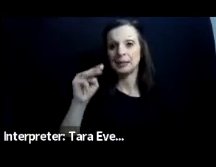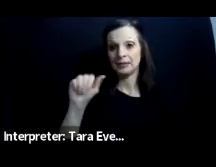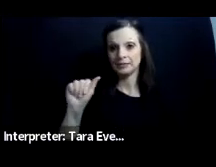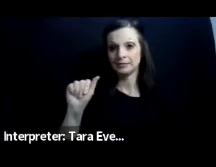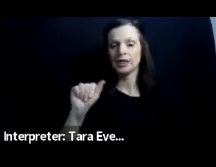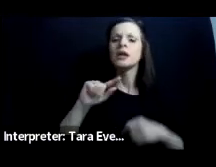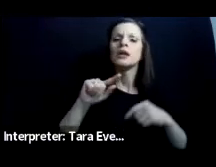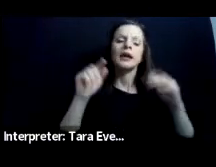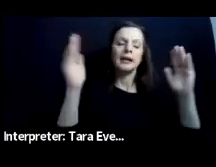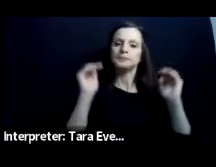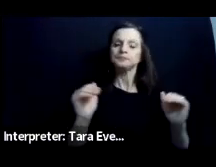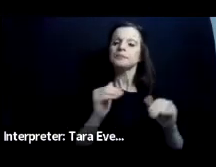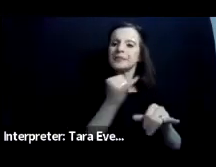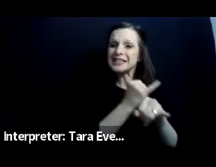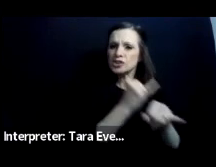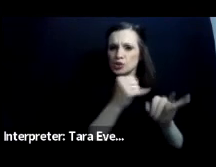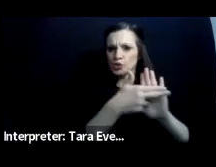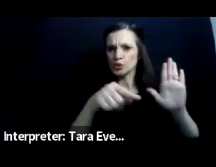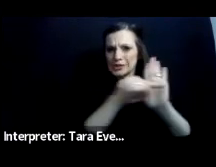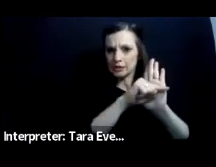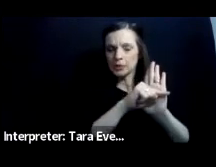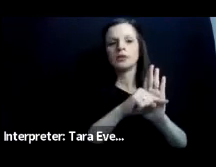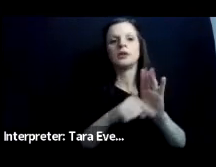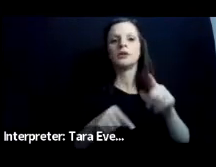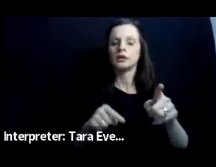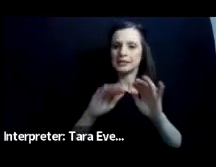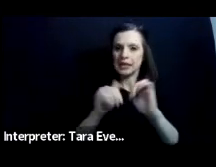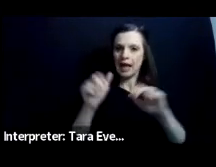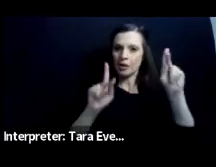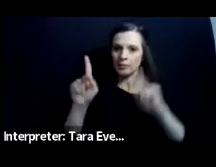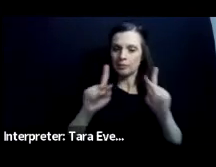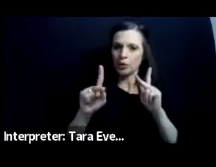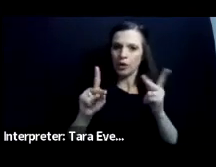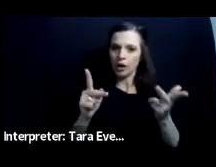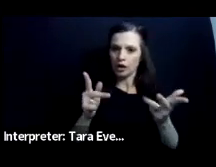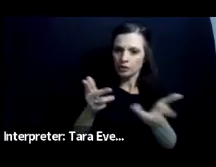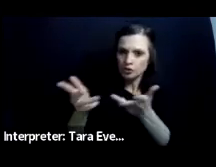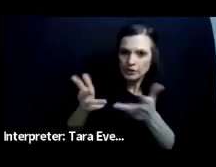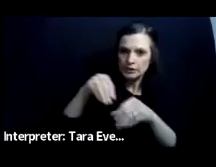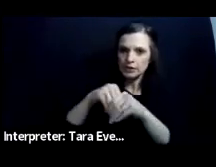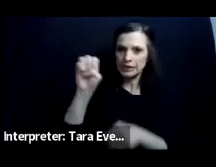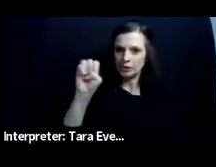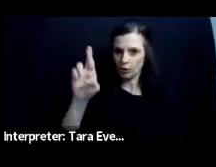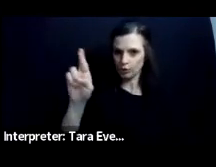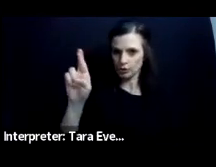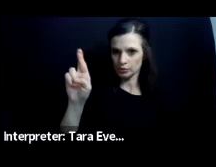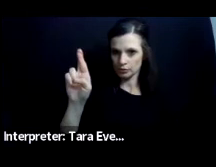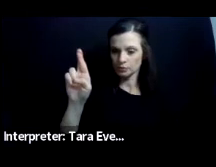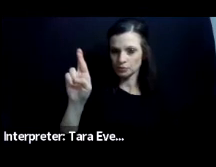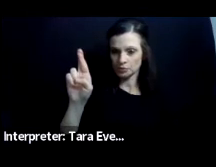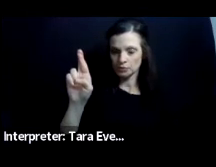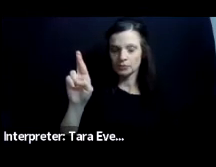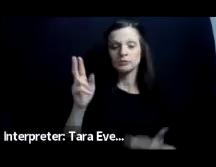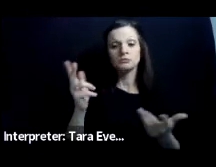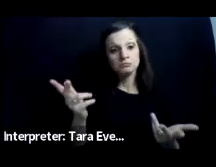institutional stigma, what we're talking about is the way people with substance use disorders are treated in emergency rooms. And it's one of